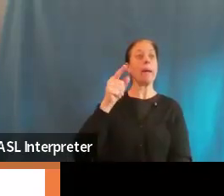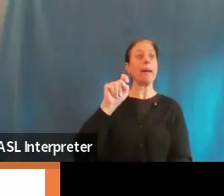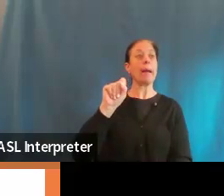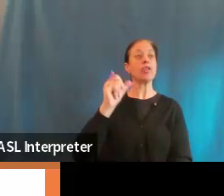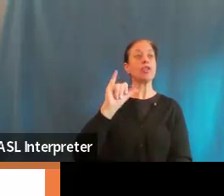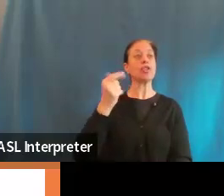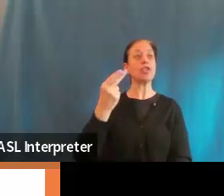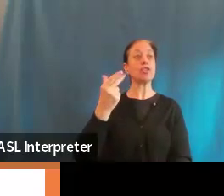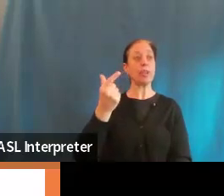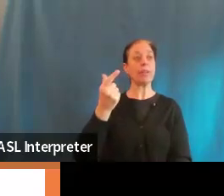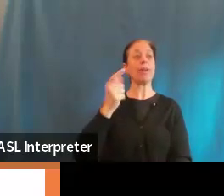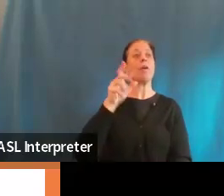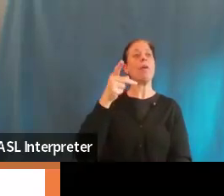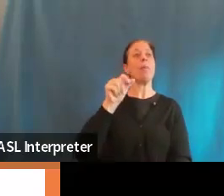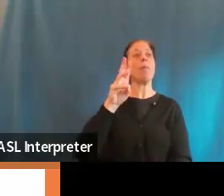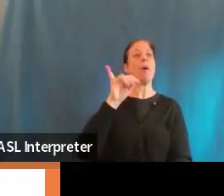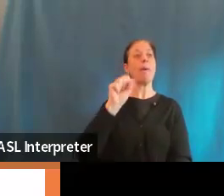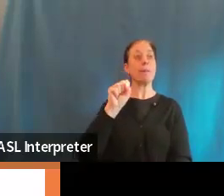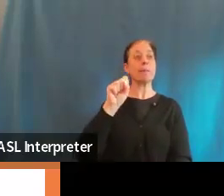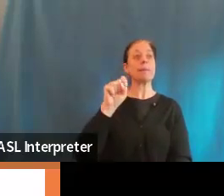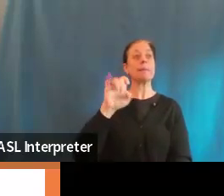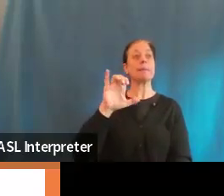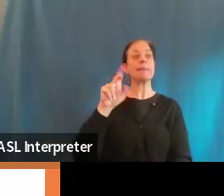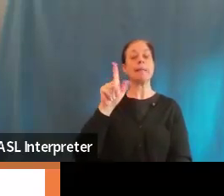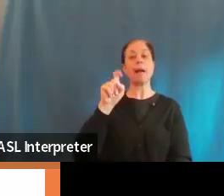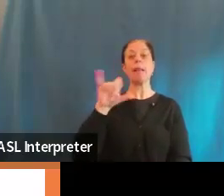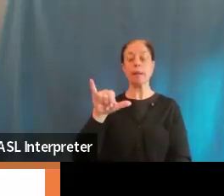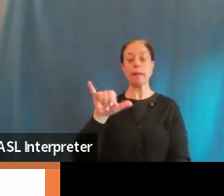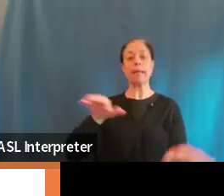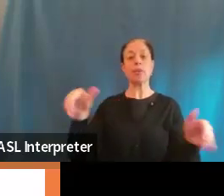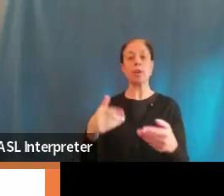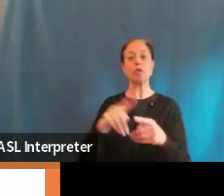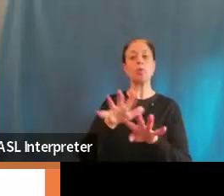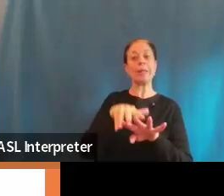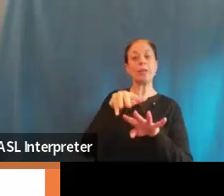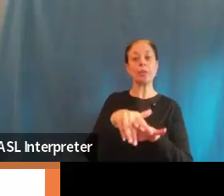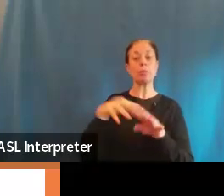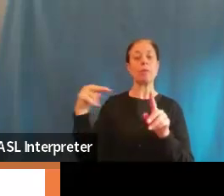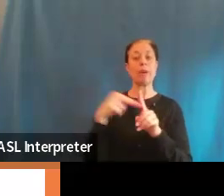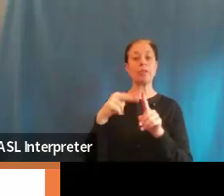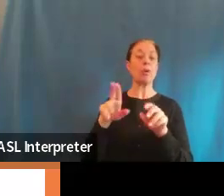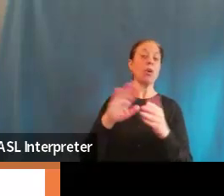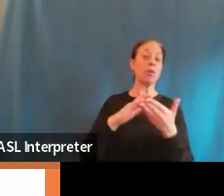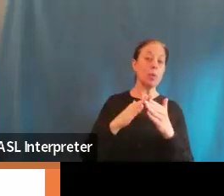Steckley, the story offers an accessible introduction to indigenous perspectives on community,